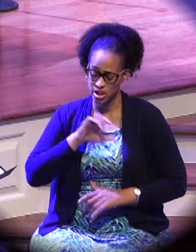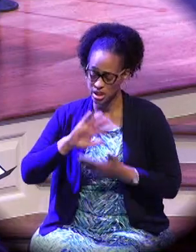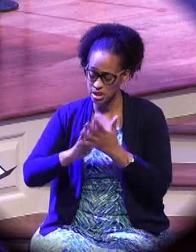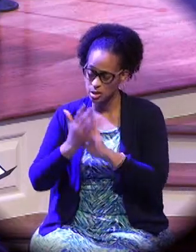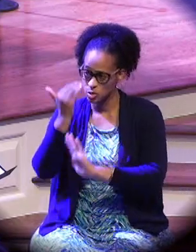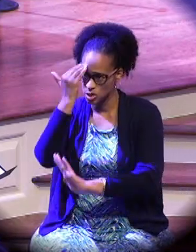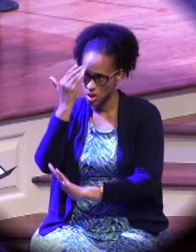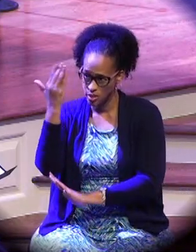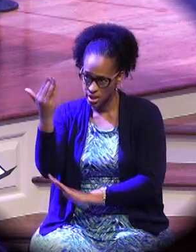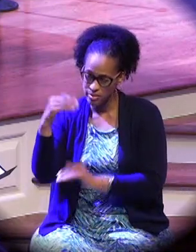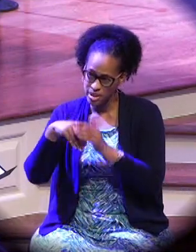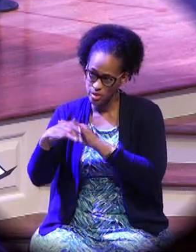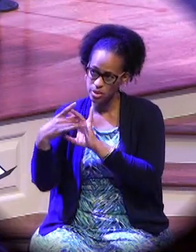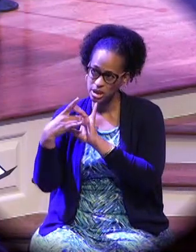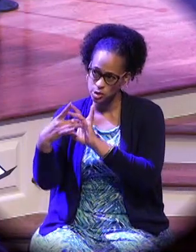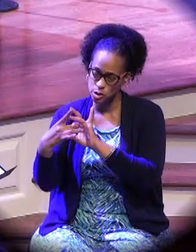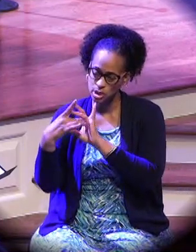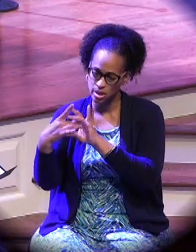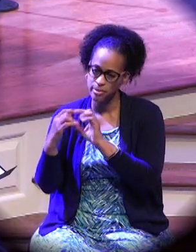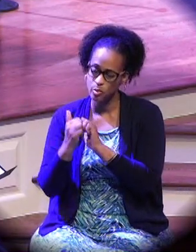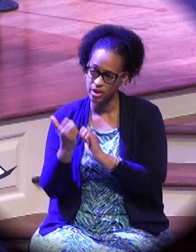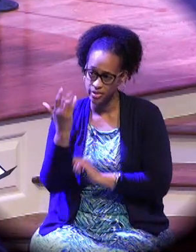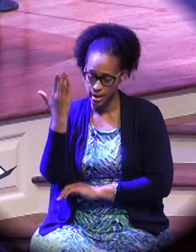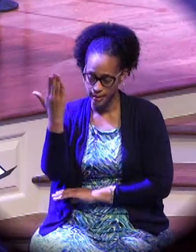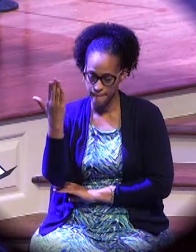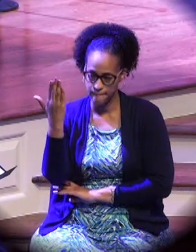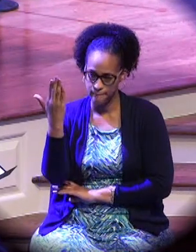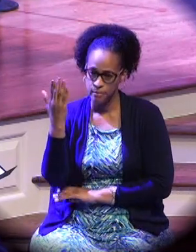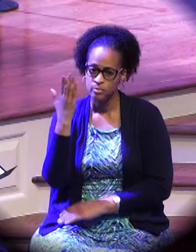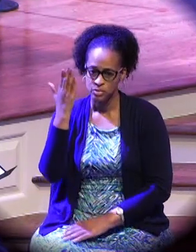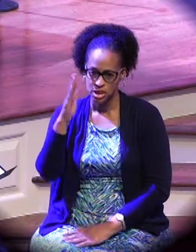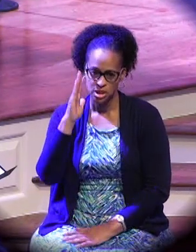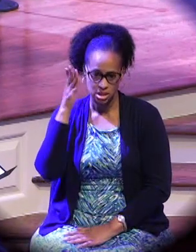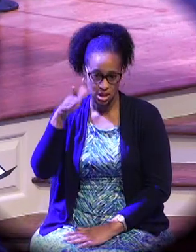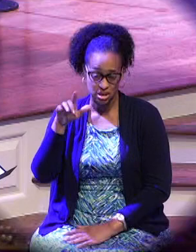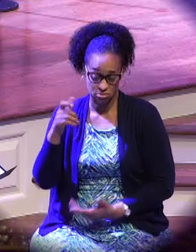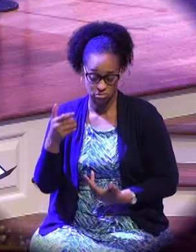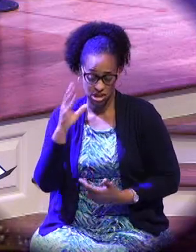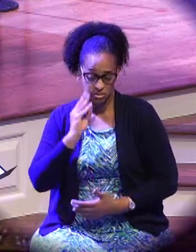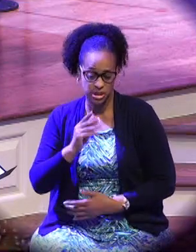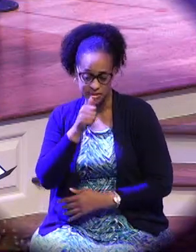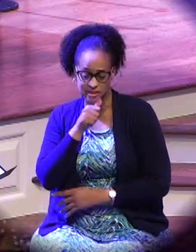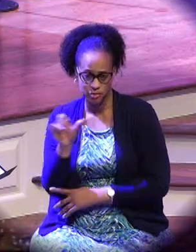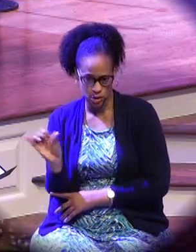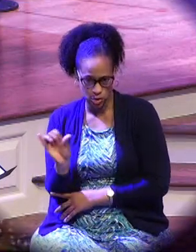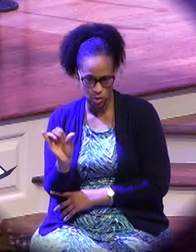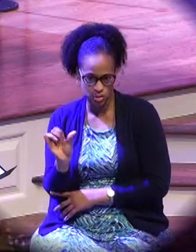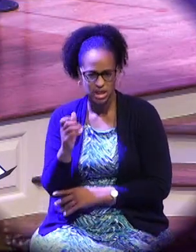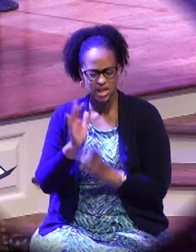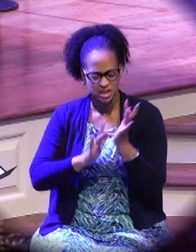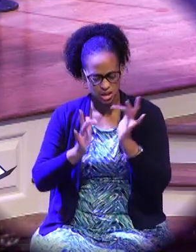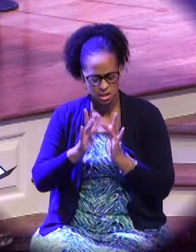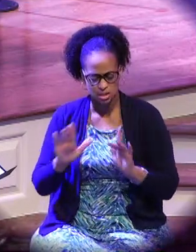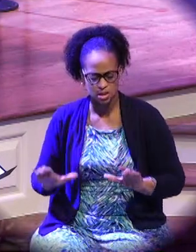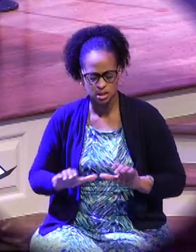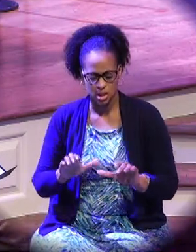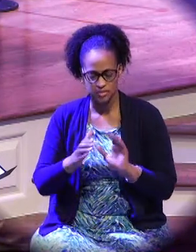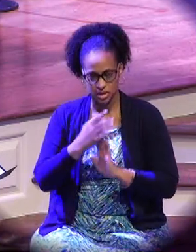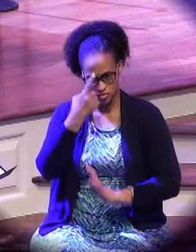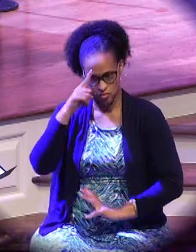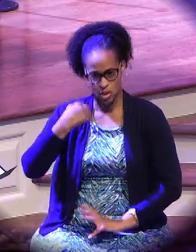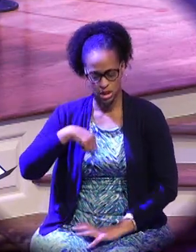be in relationship with him, then he's going to have to suffer. And Jesus, he does this on our